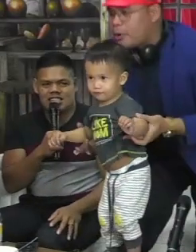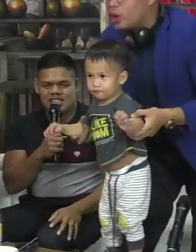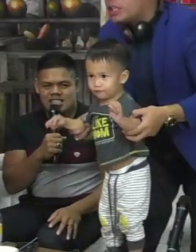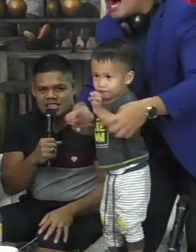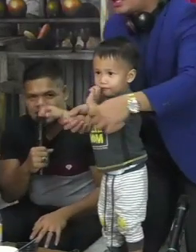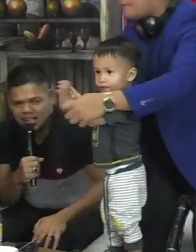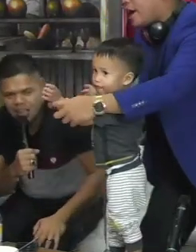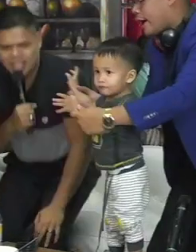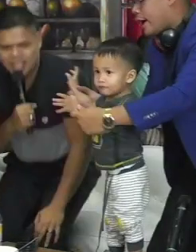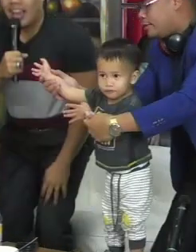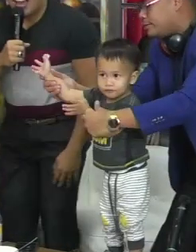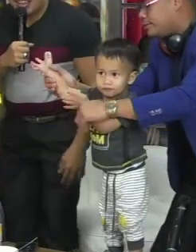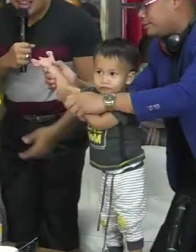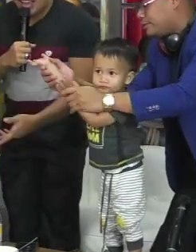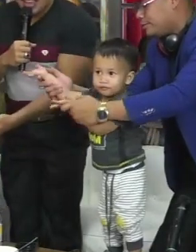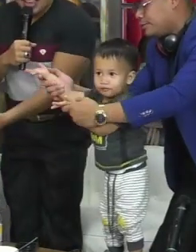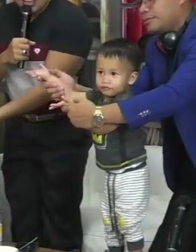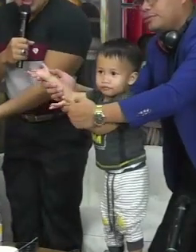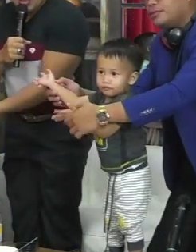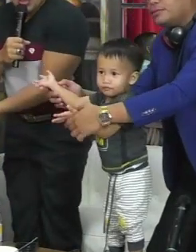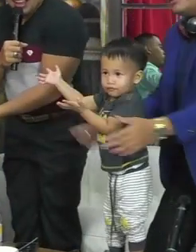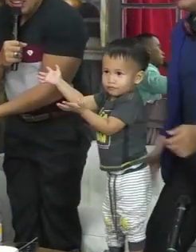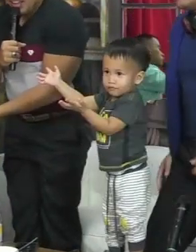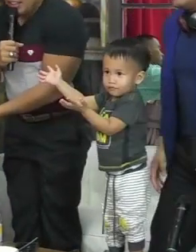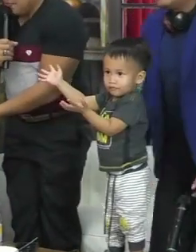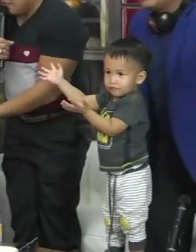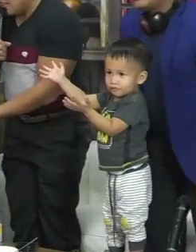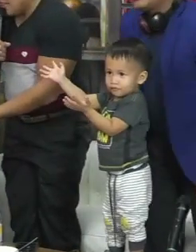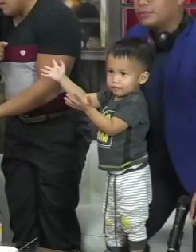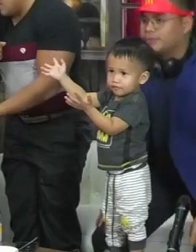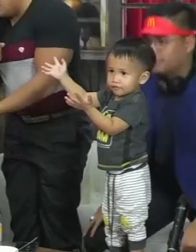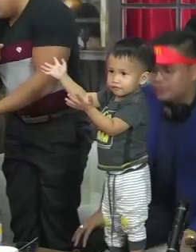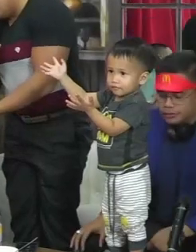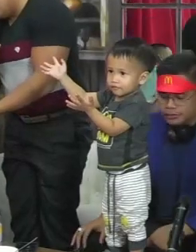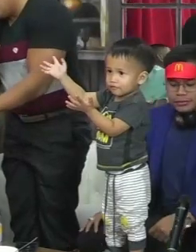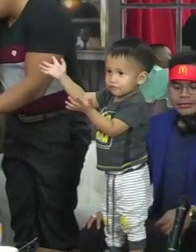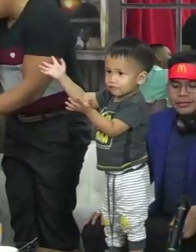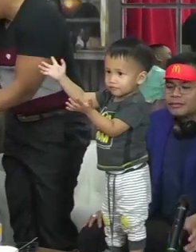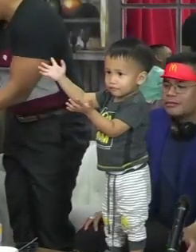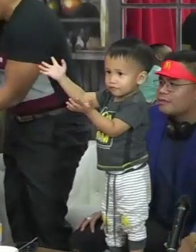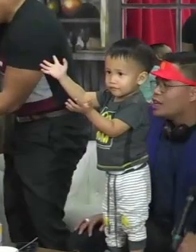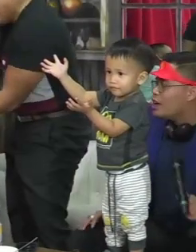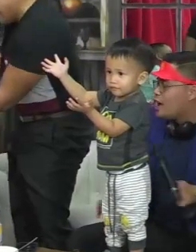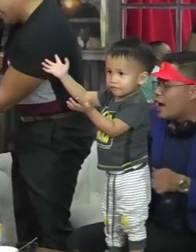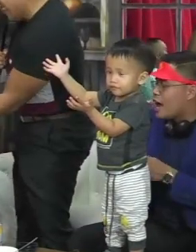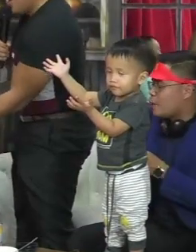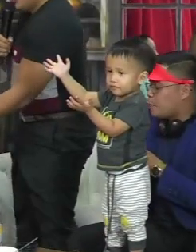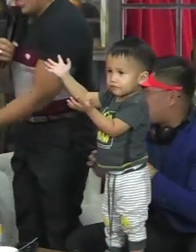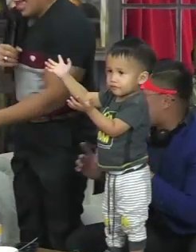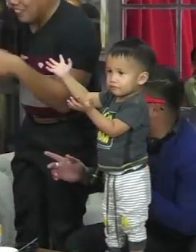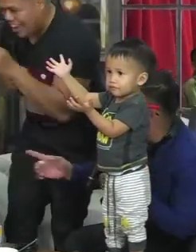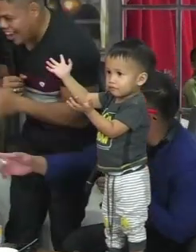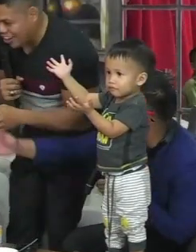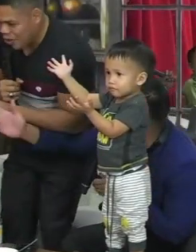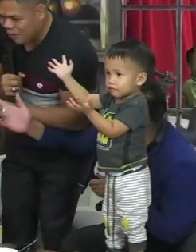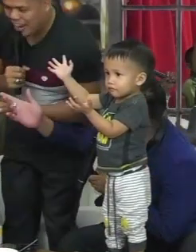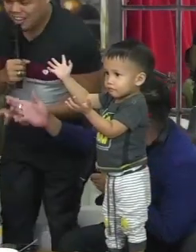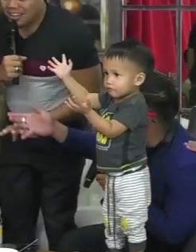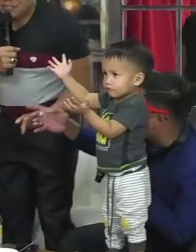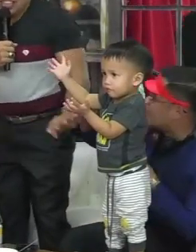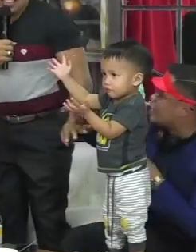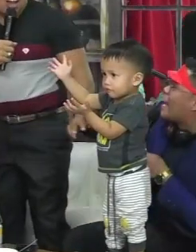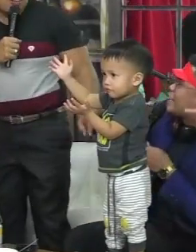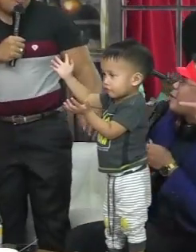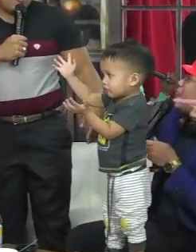Fight mode activated. Yeah. How about this one, sir? What's the function of this? Hey, fight mode.